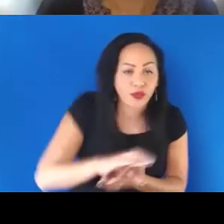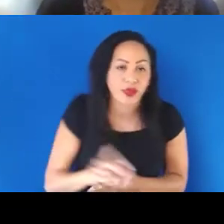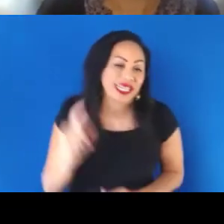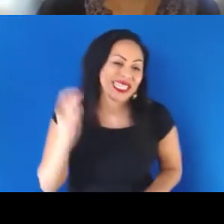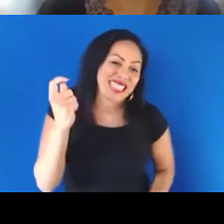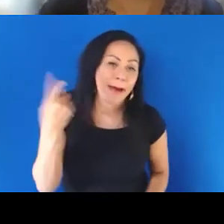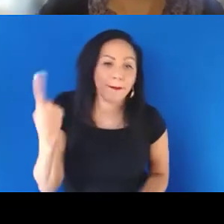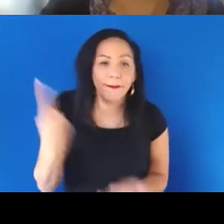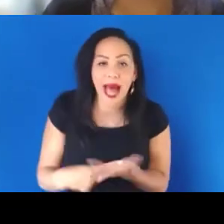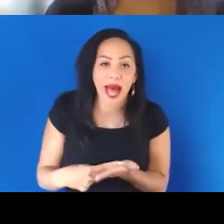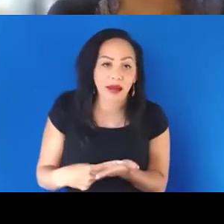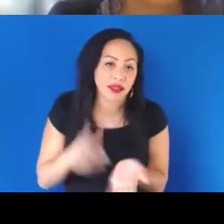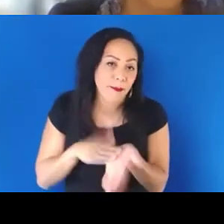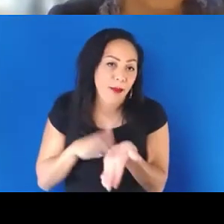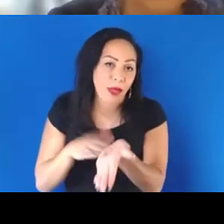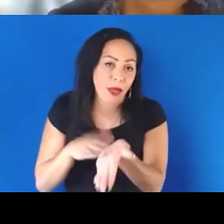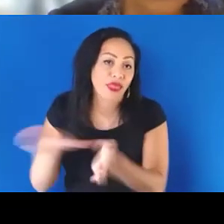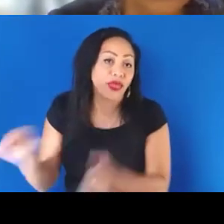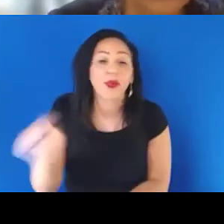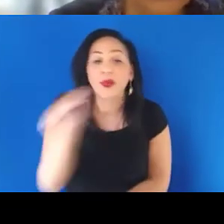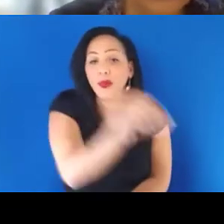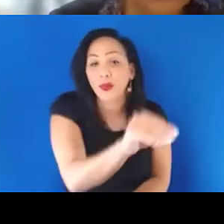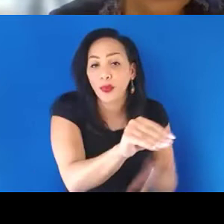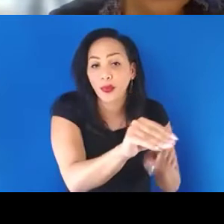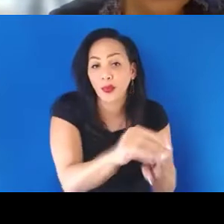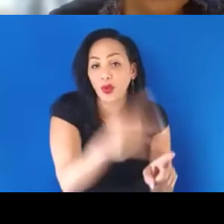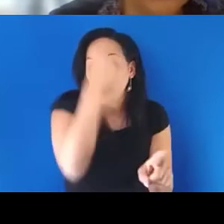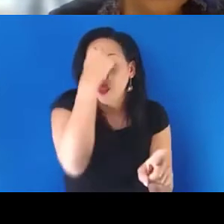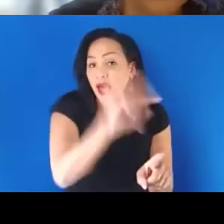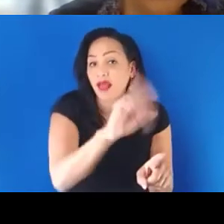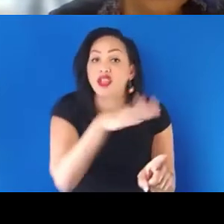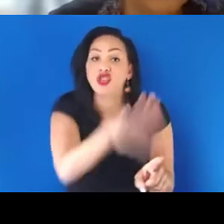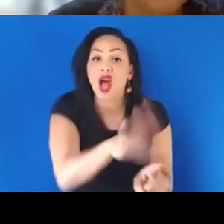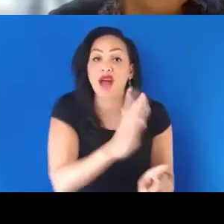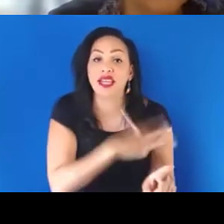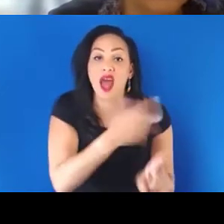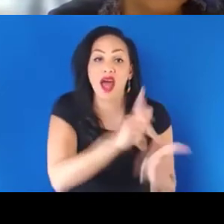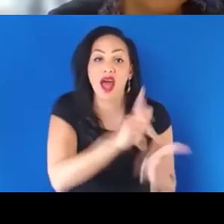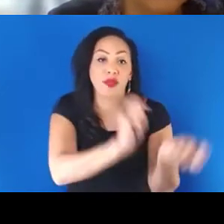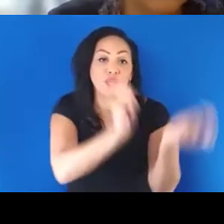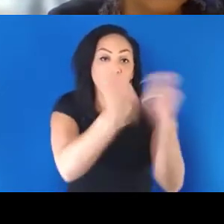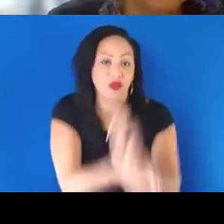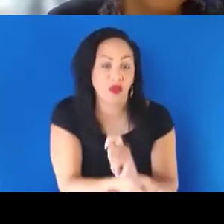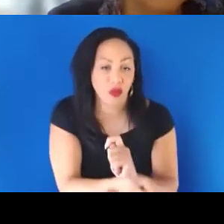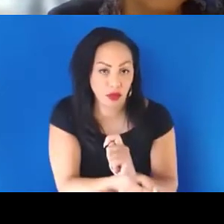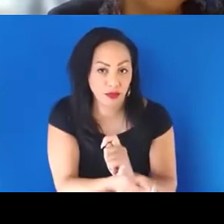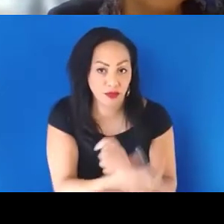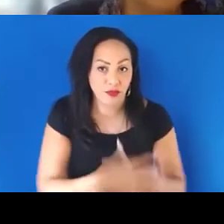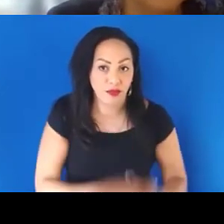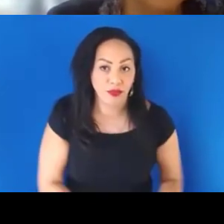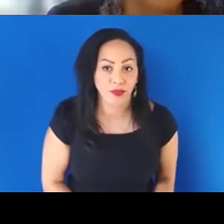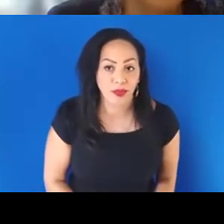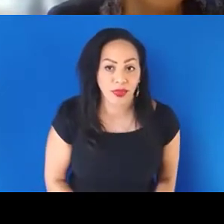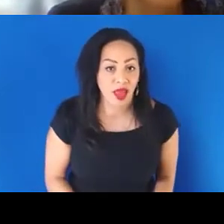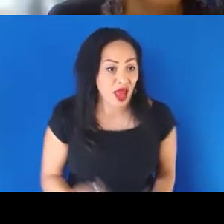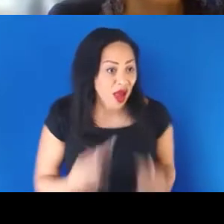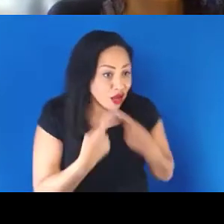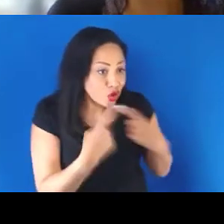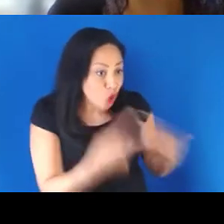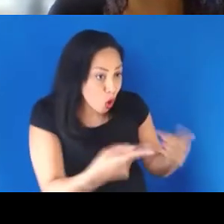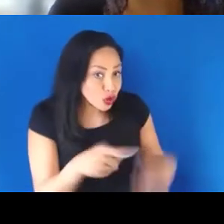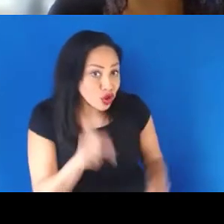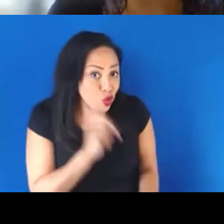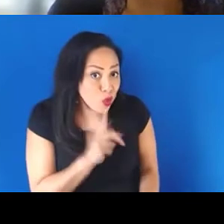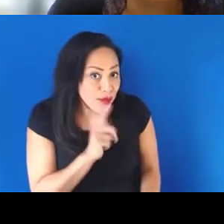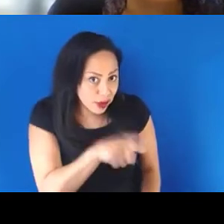life. We talked to the women about all this. I said, this is what they say we have to do. I was talking not to one or